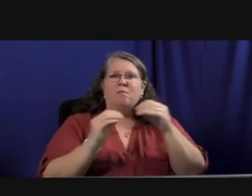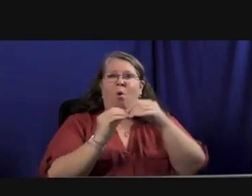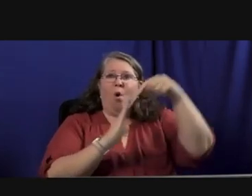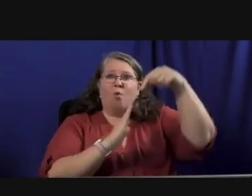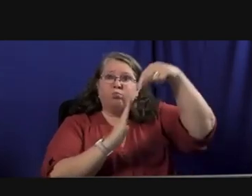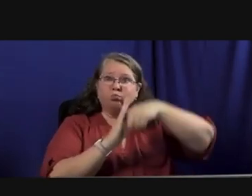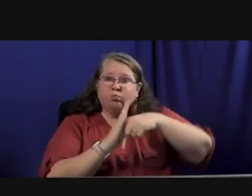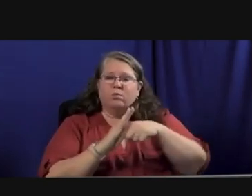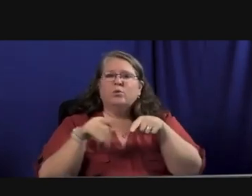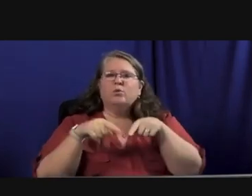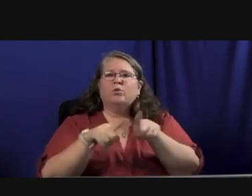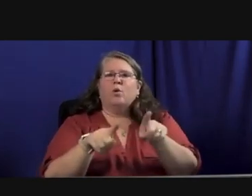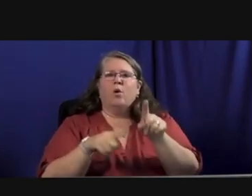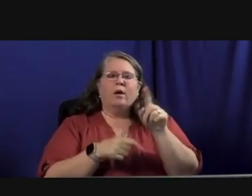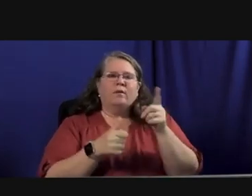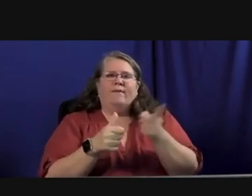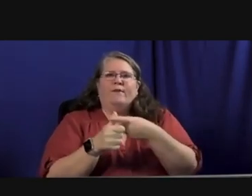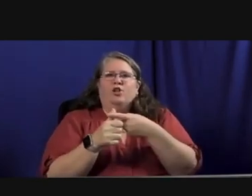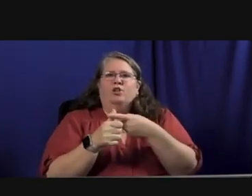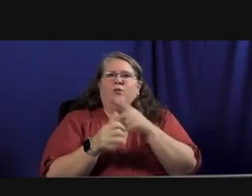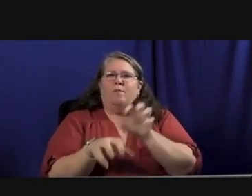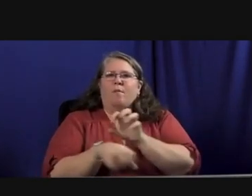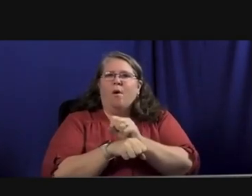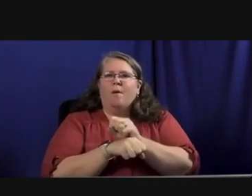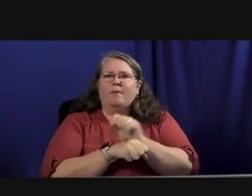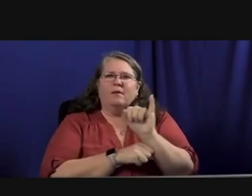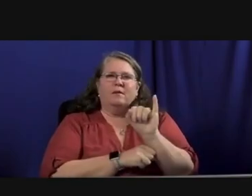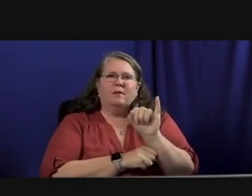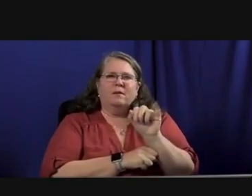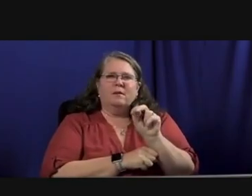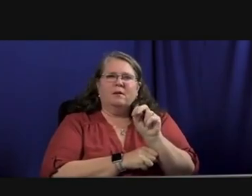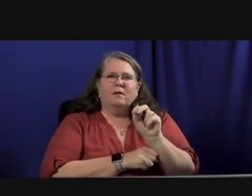the consumer, typically a little bit more